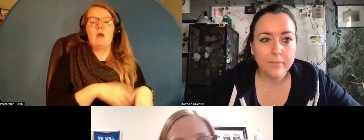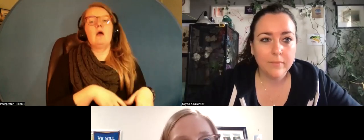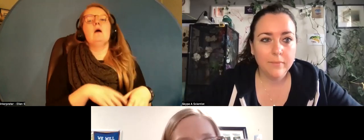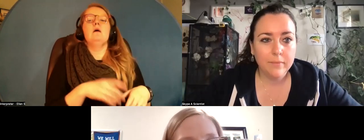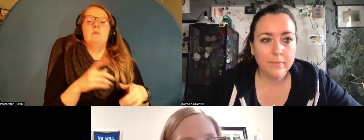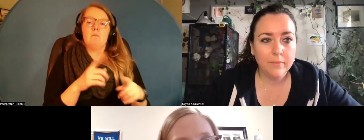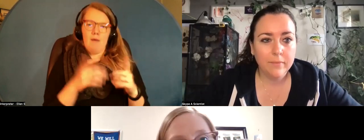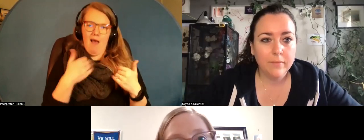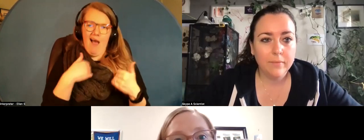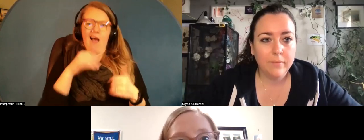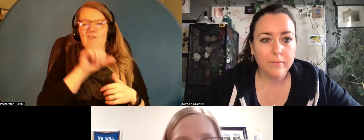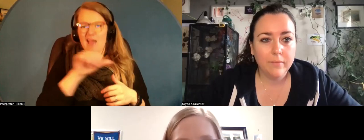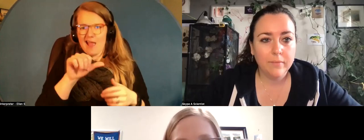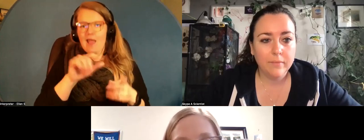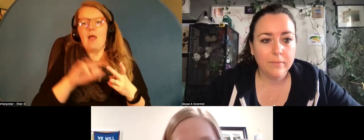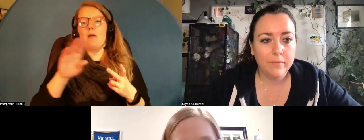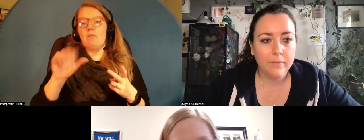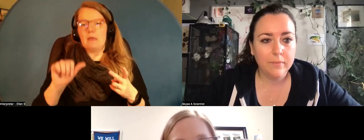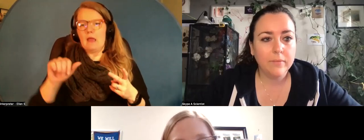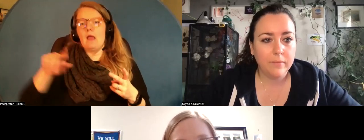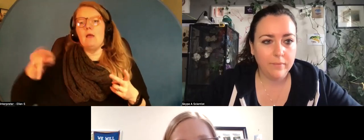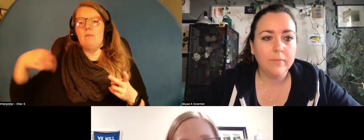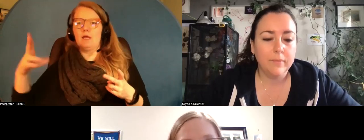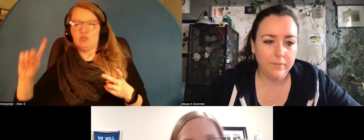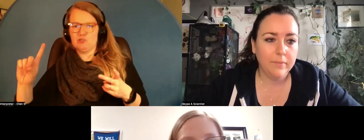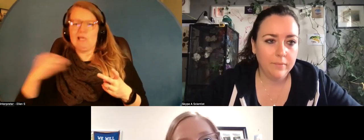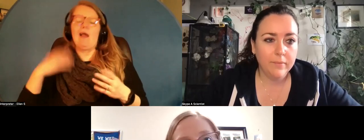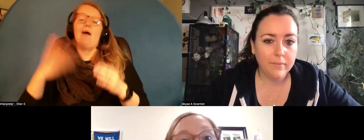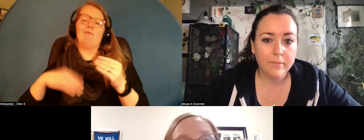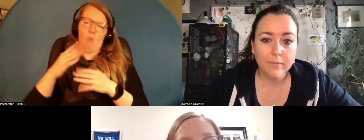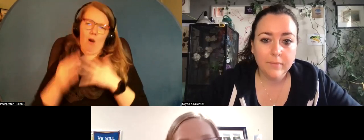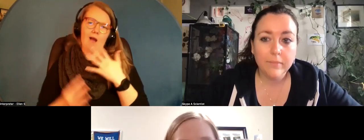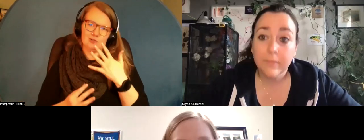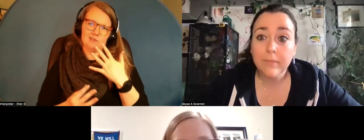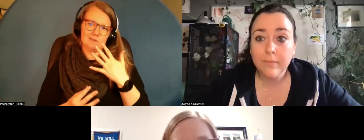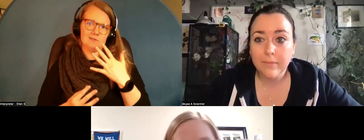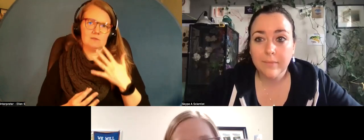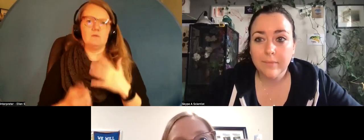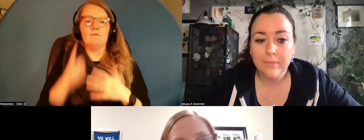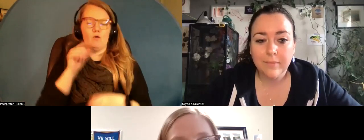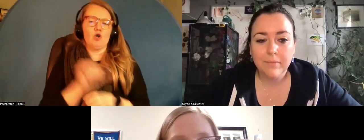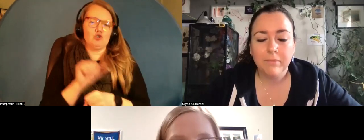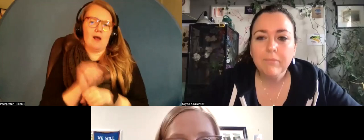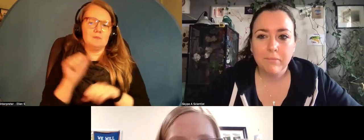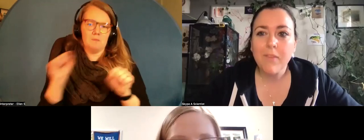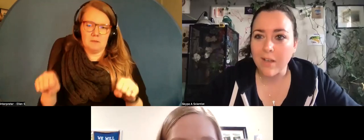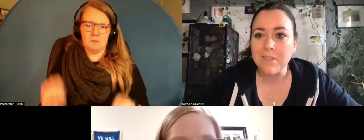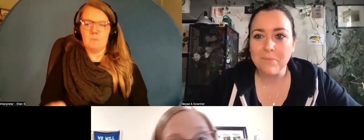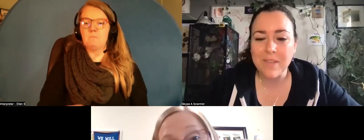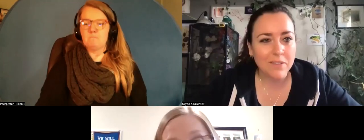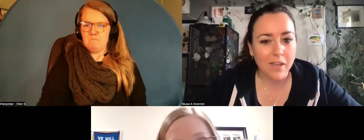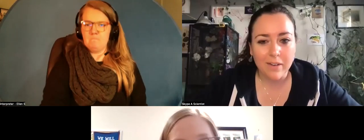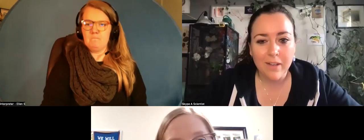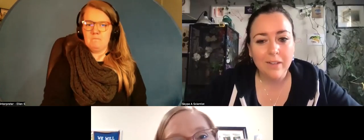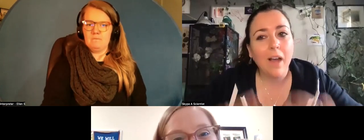then again, if you get a PhD, even more options in terms of the types of work that you might do. Awesome.